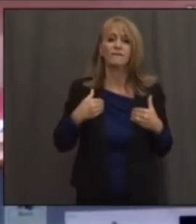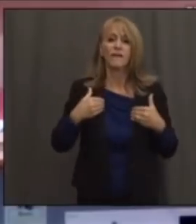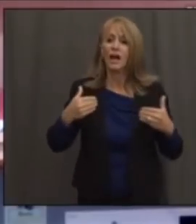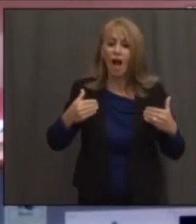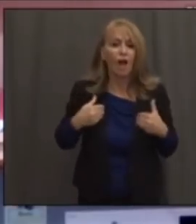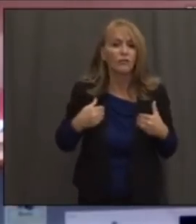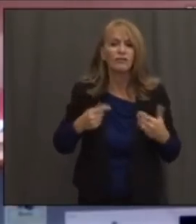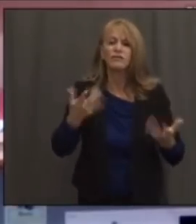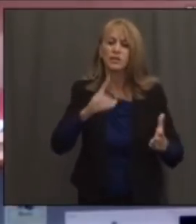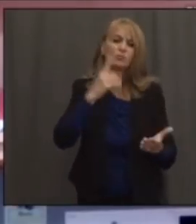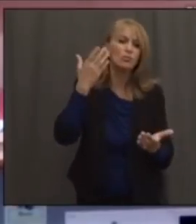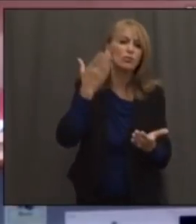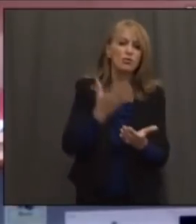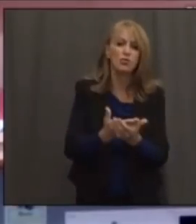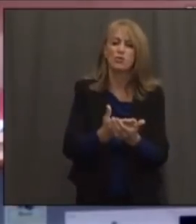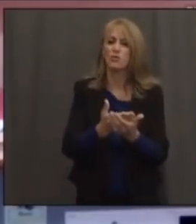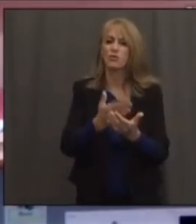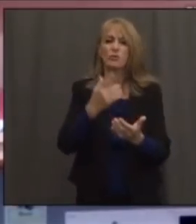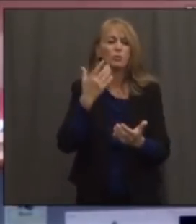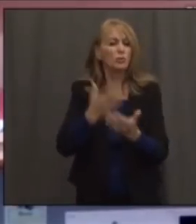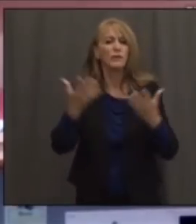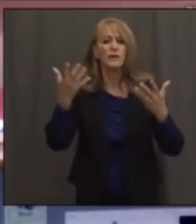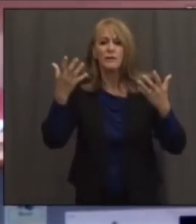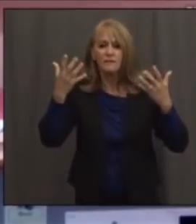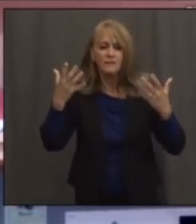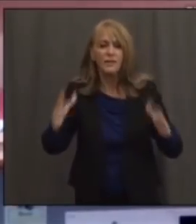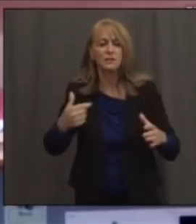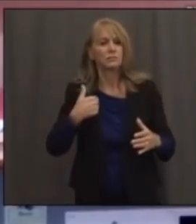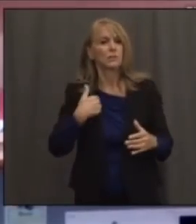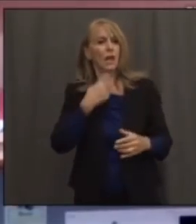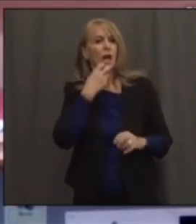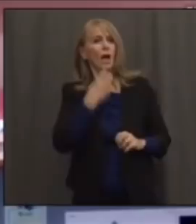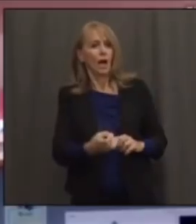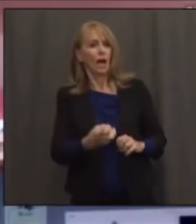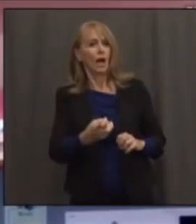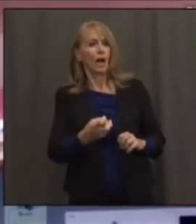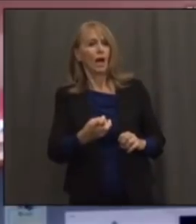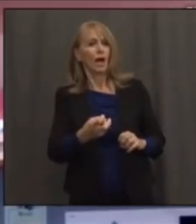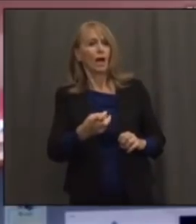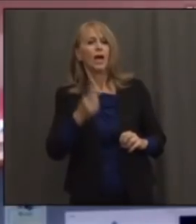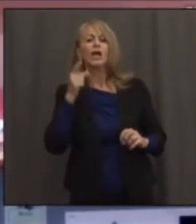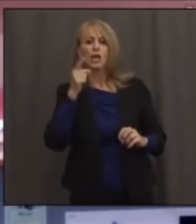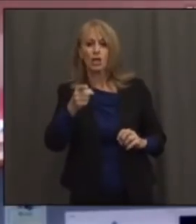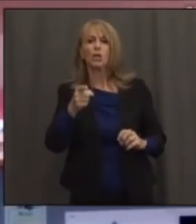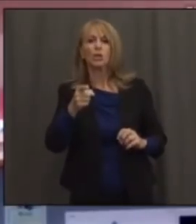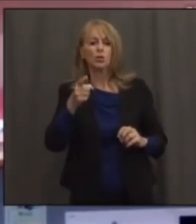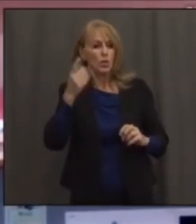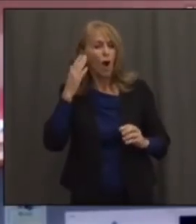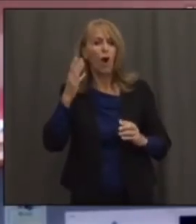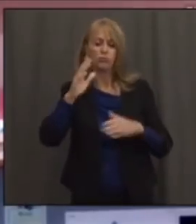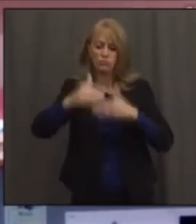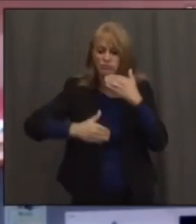have proven in more ways than I ever expected that, you know how to govern from the center and